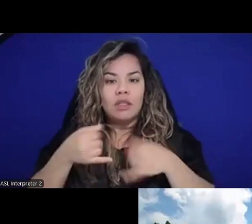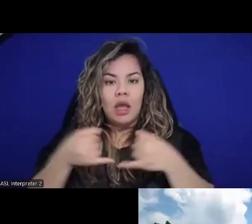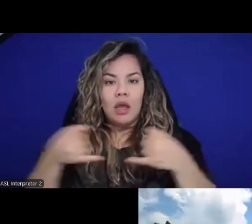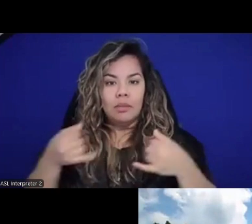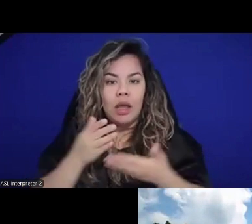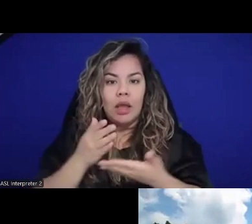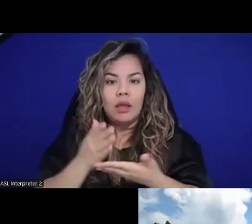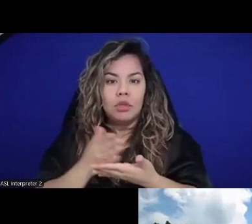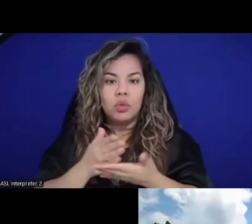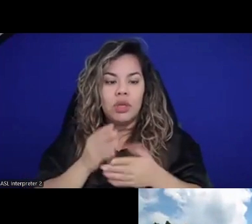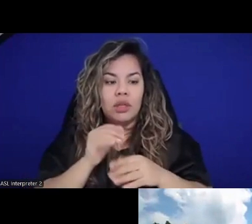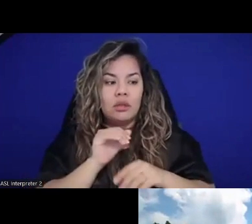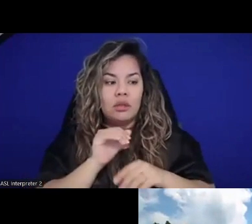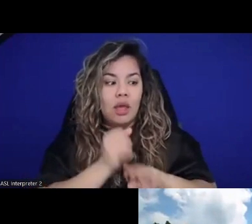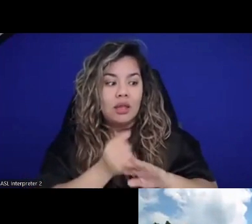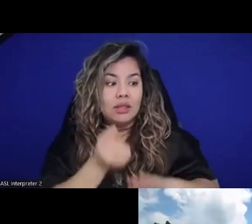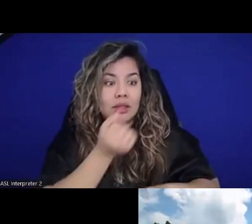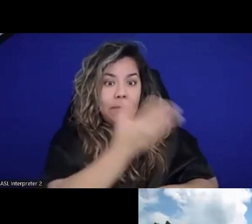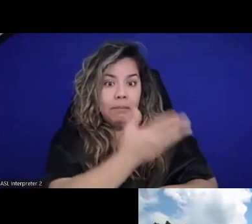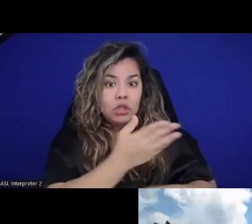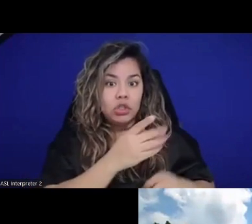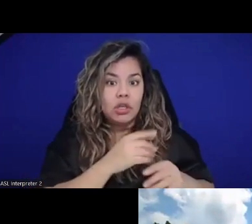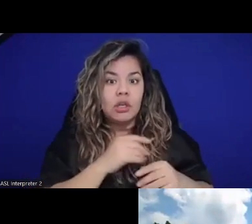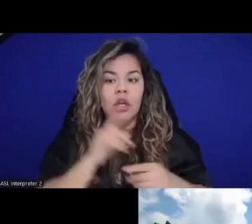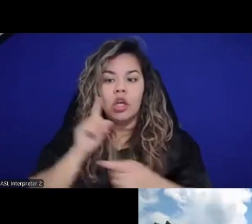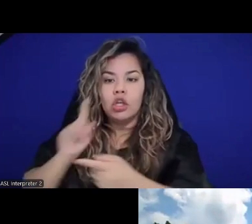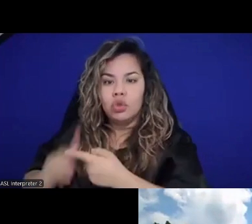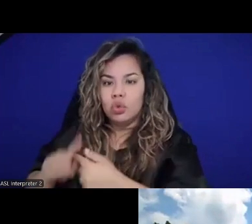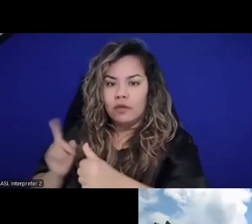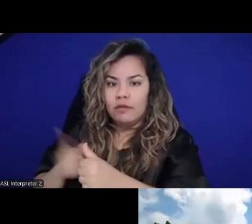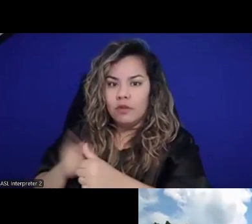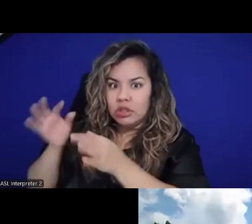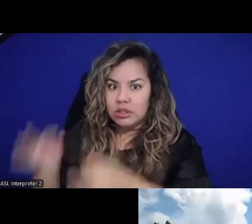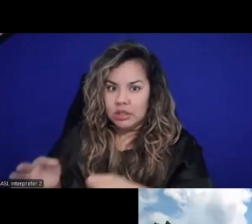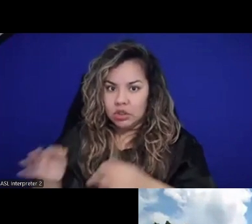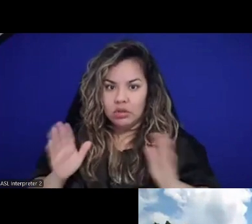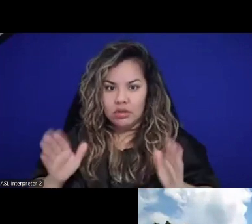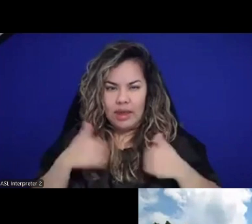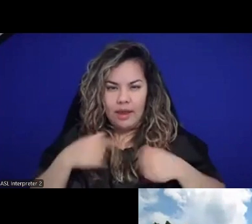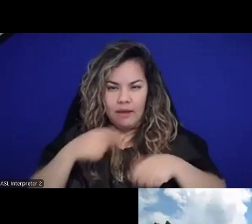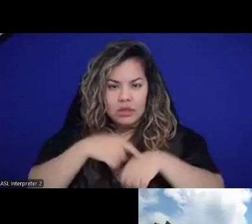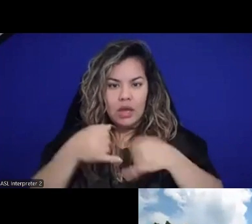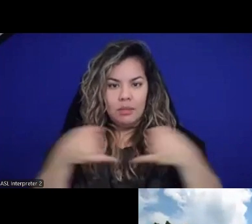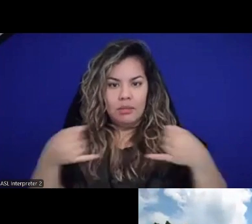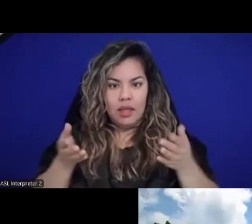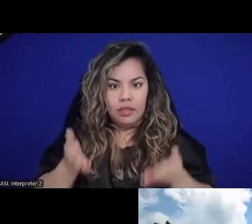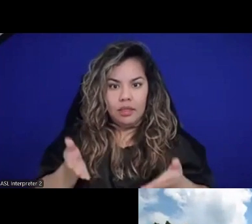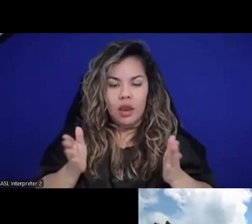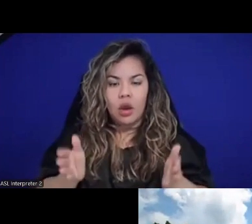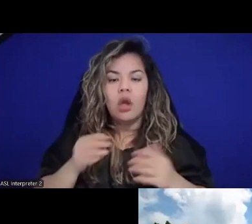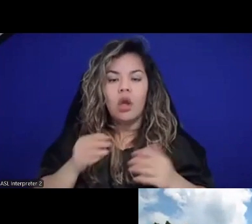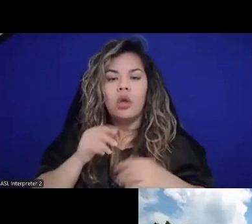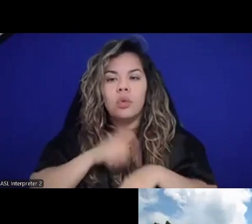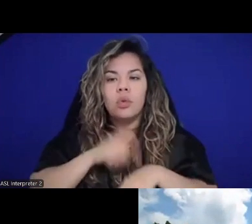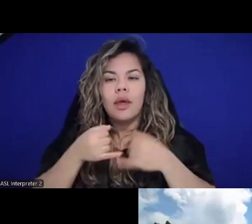first decision. So that's the timeline for those